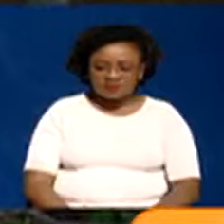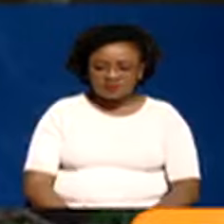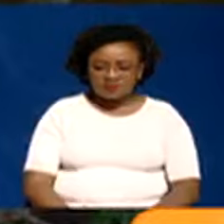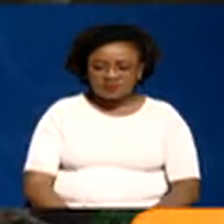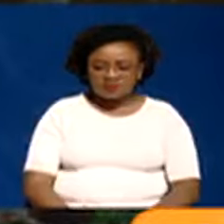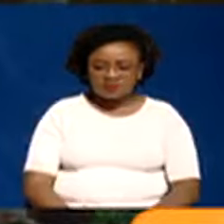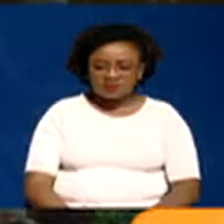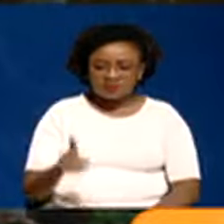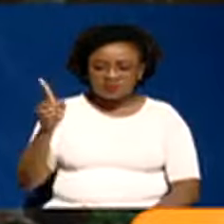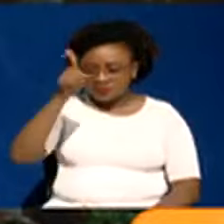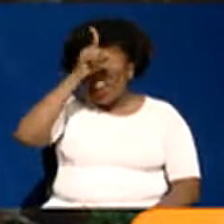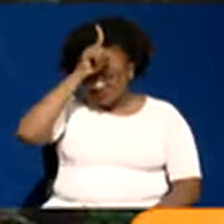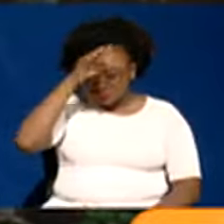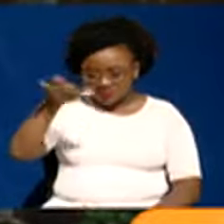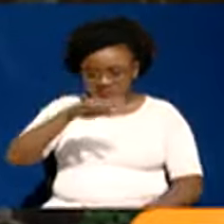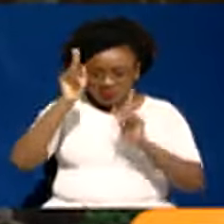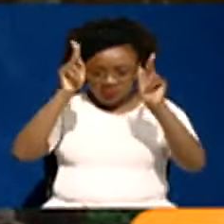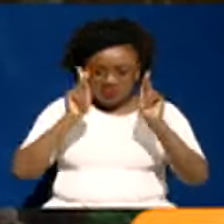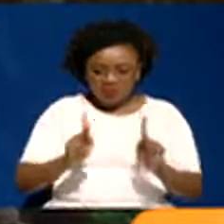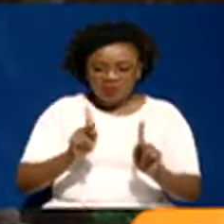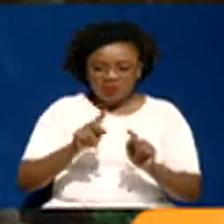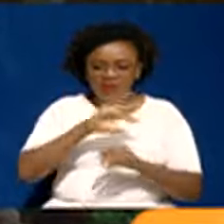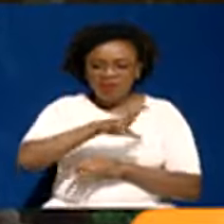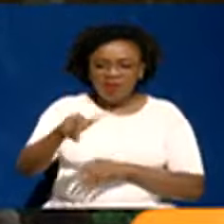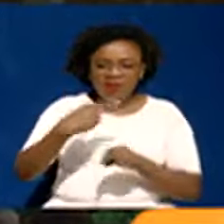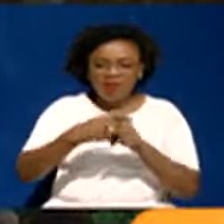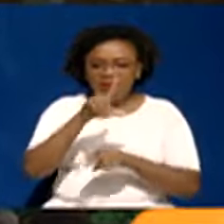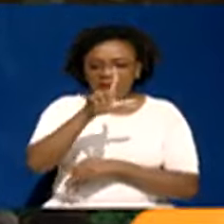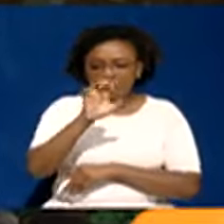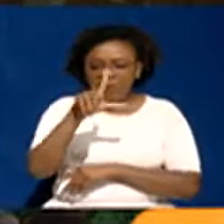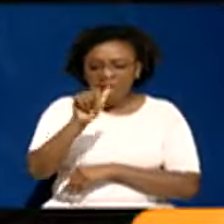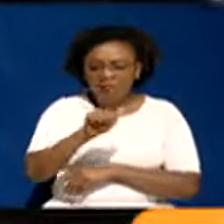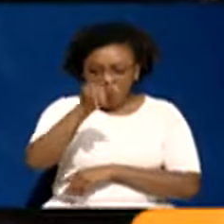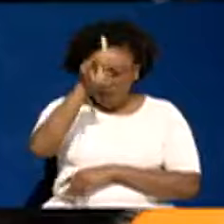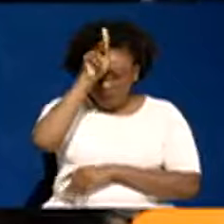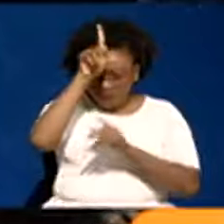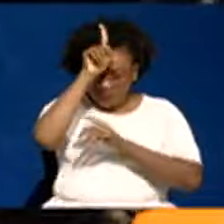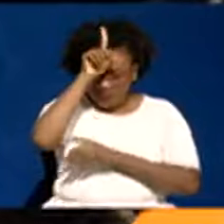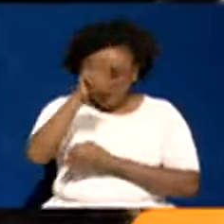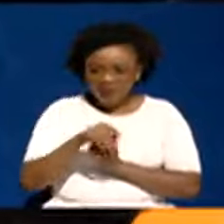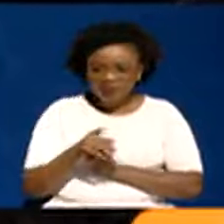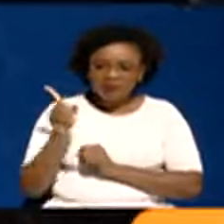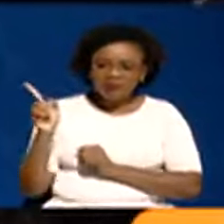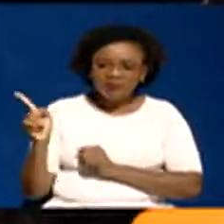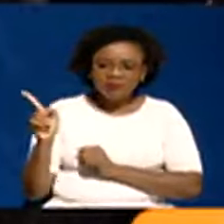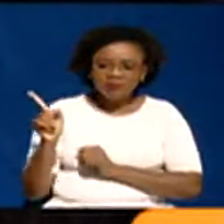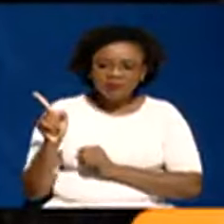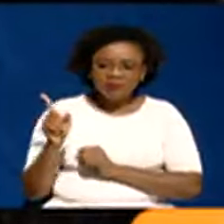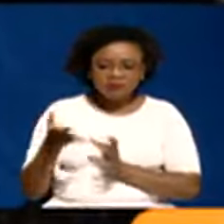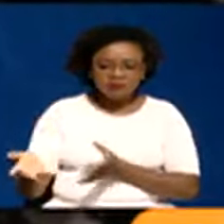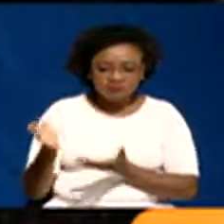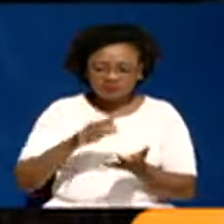At Lela village in Kisumu County, Peter Okore loads this heap of compost manure ready for